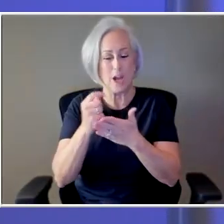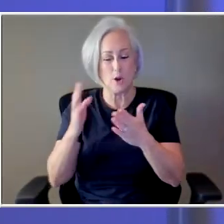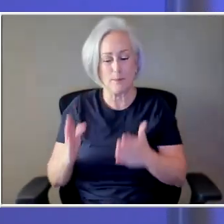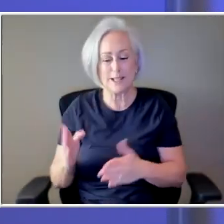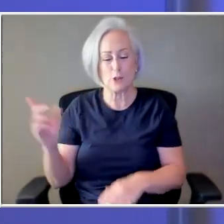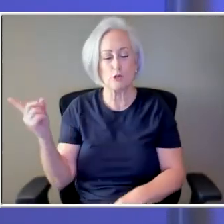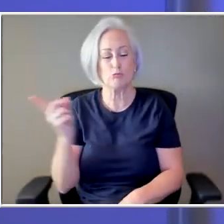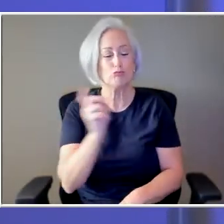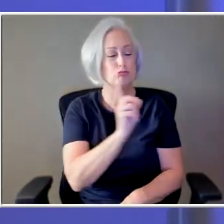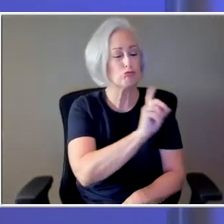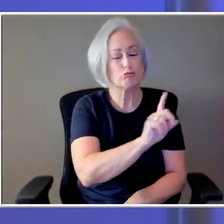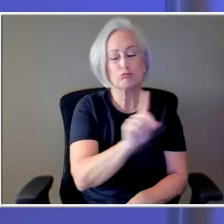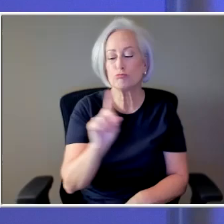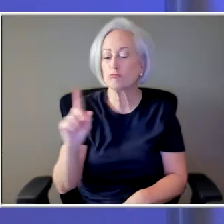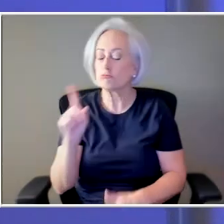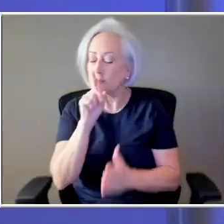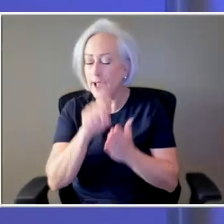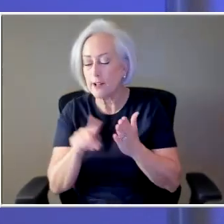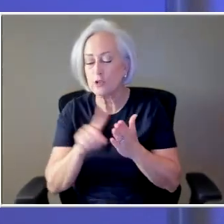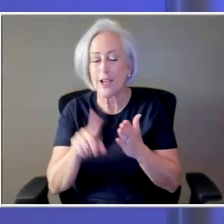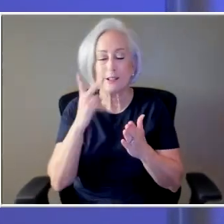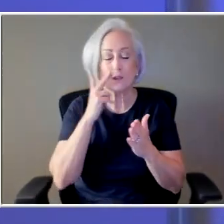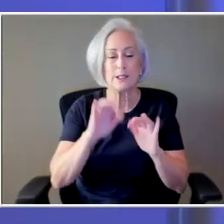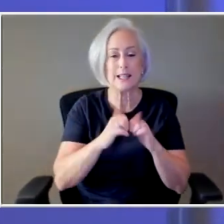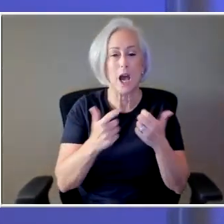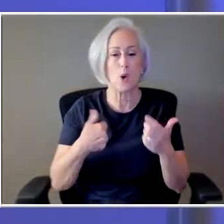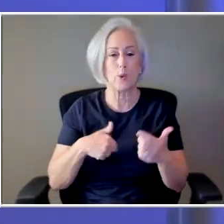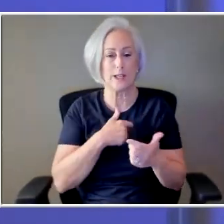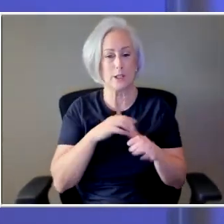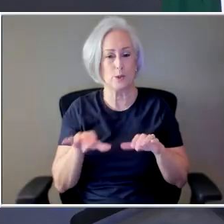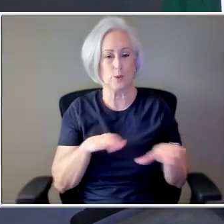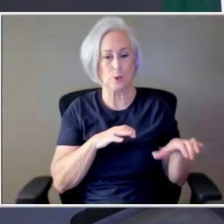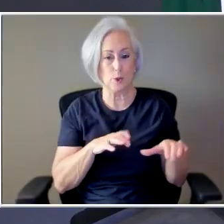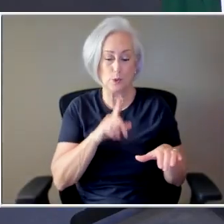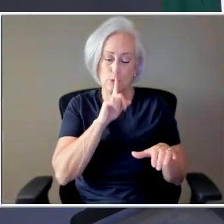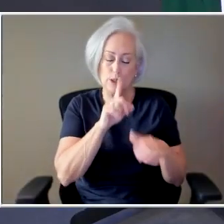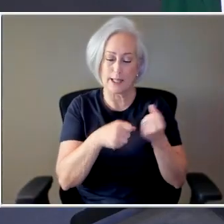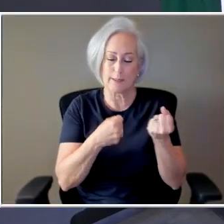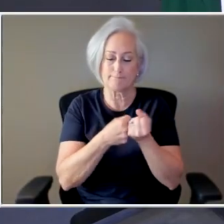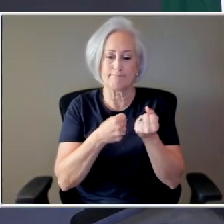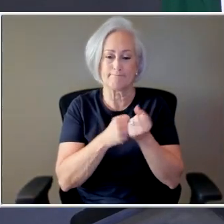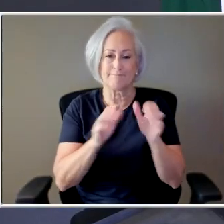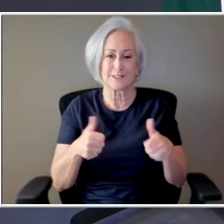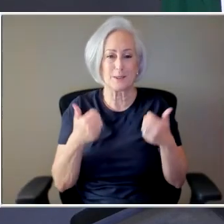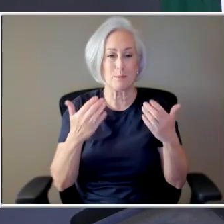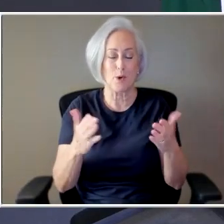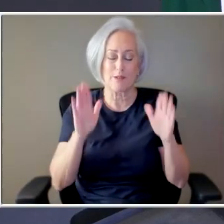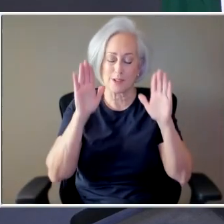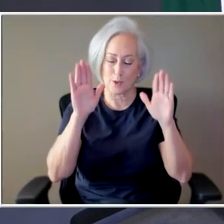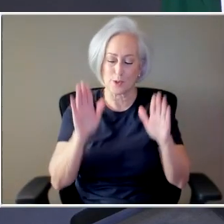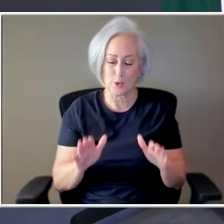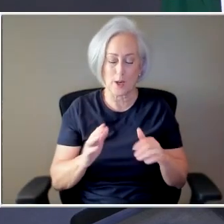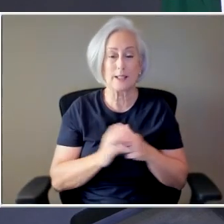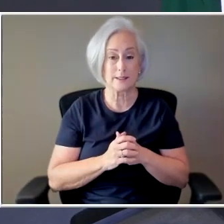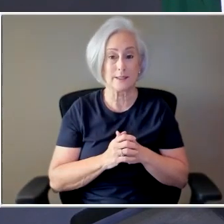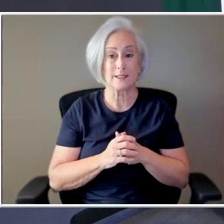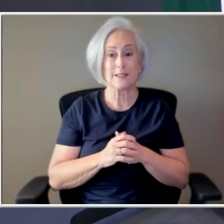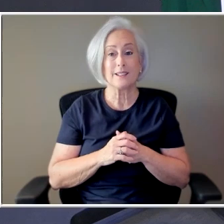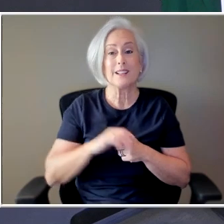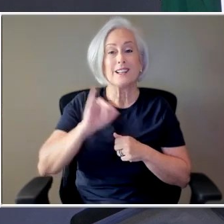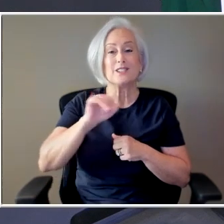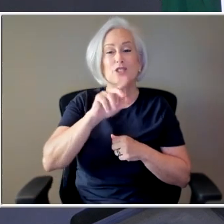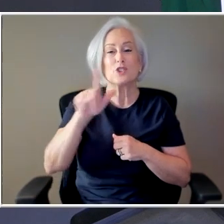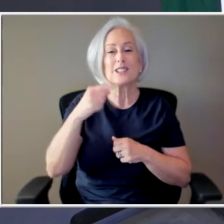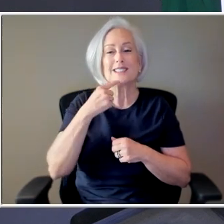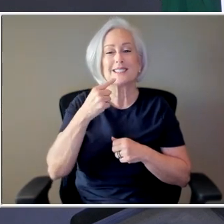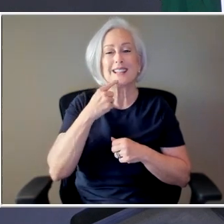help give us support. So that is a huge moment for us to be able to do that. Comment from Jill. This is the best spoonful of sugar to help the